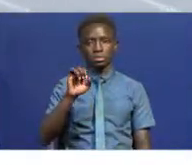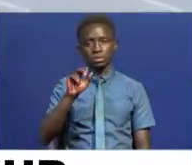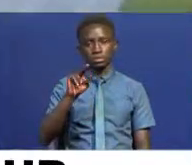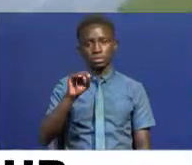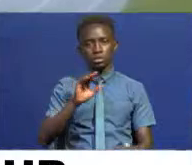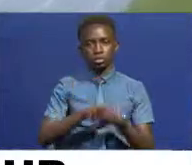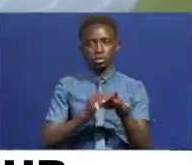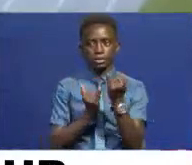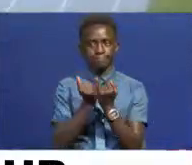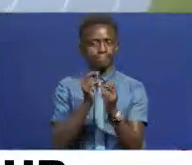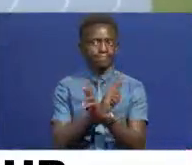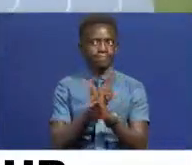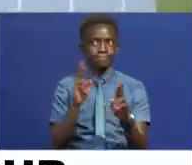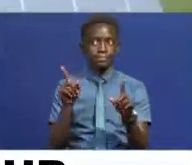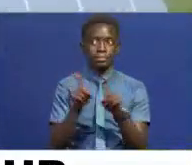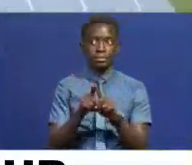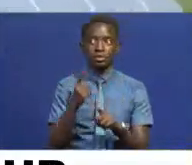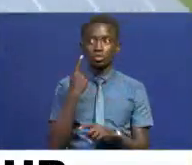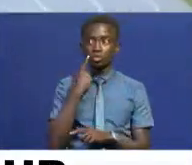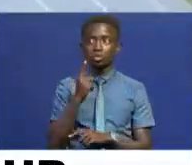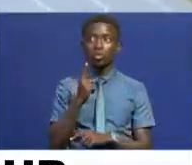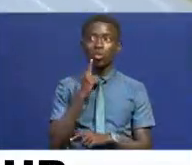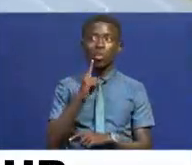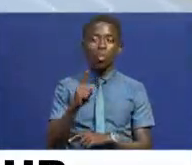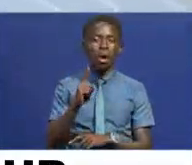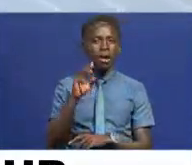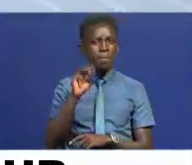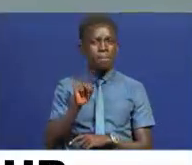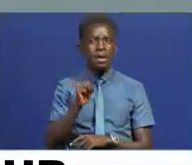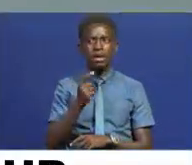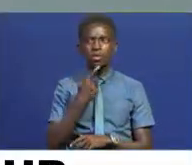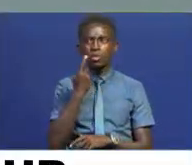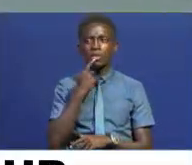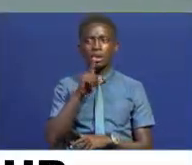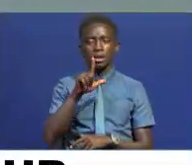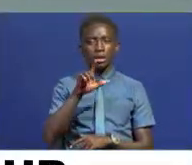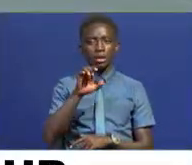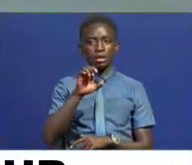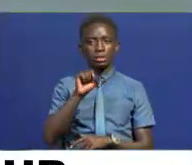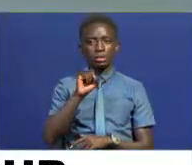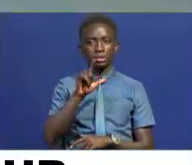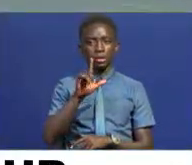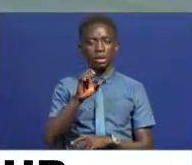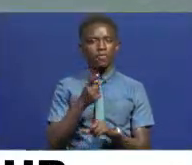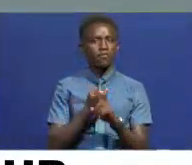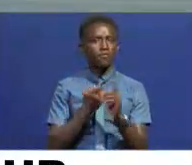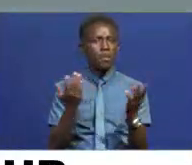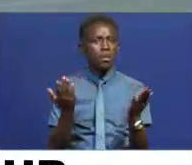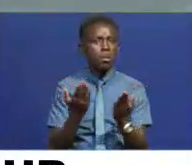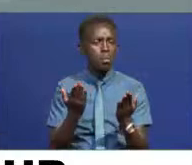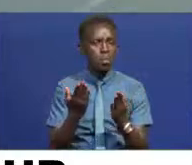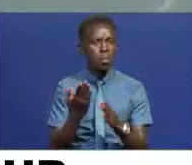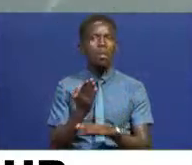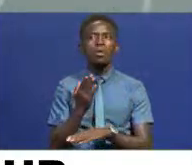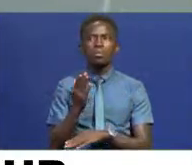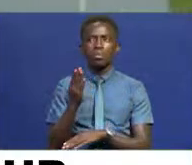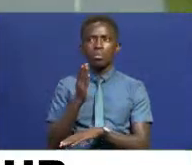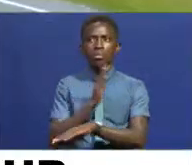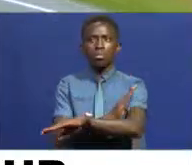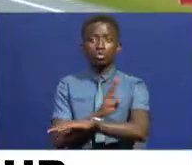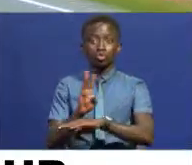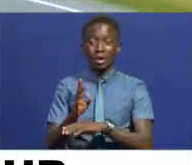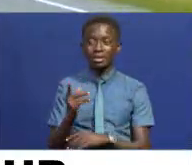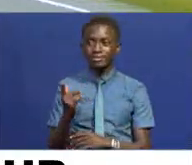in from tonight, with world 100-meter silver medalist Lesile Tebogo from Botswana expected to be the first to touch down ahead